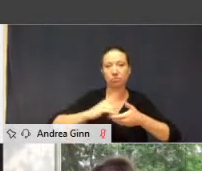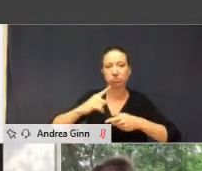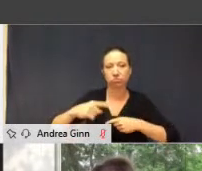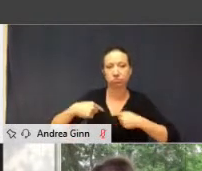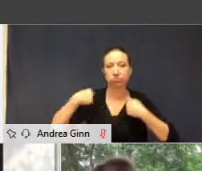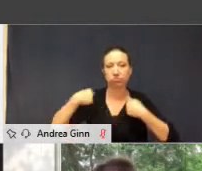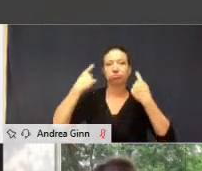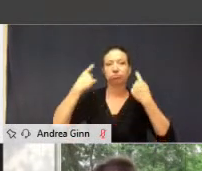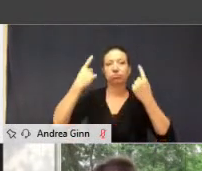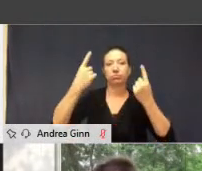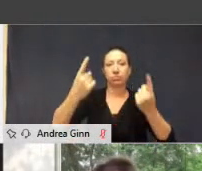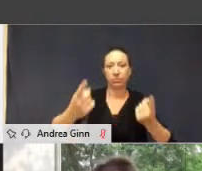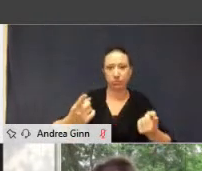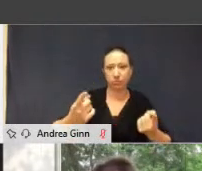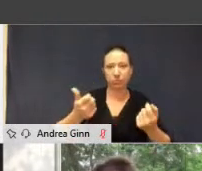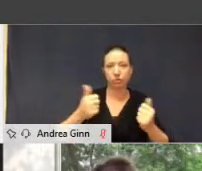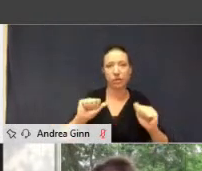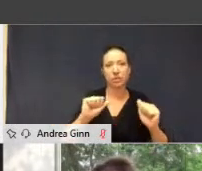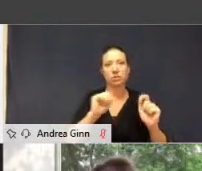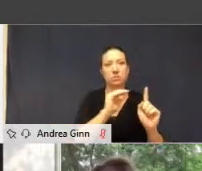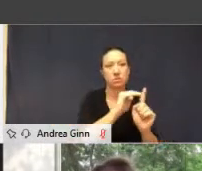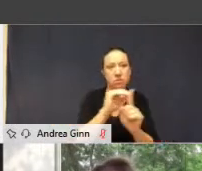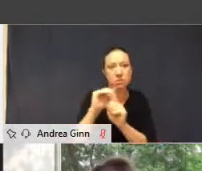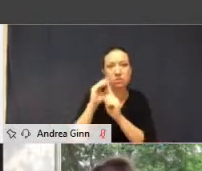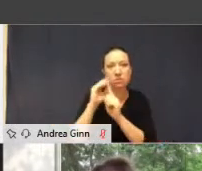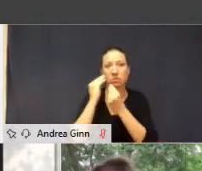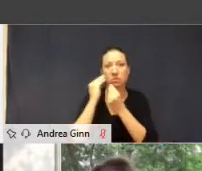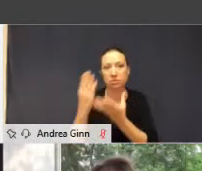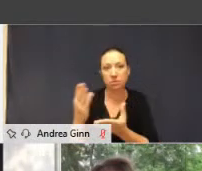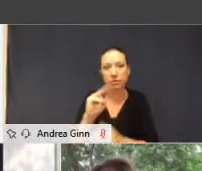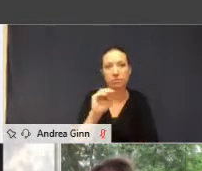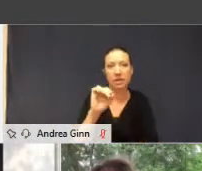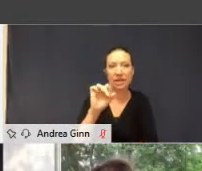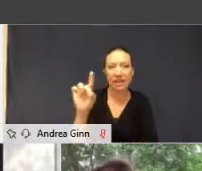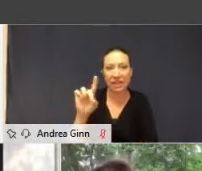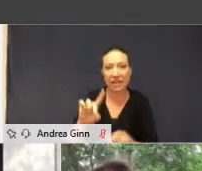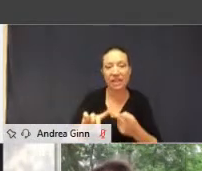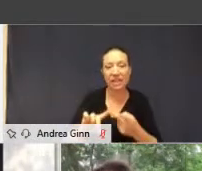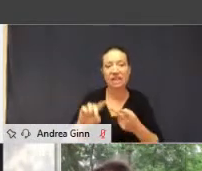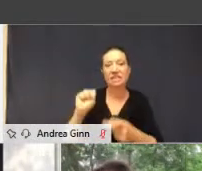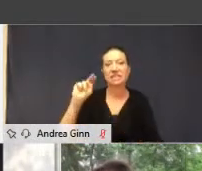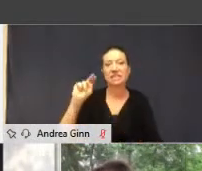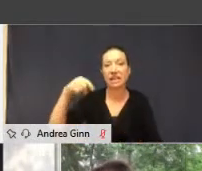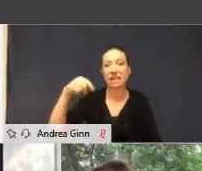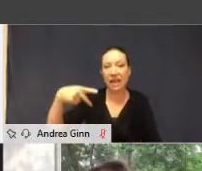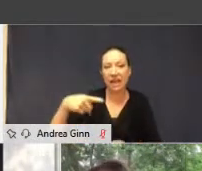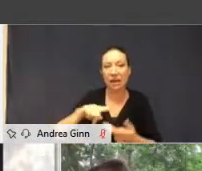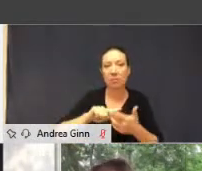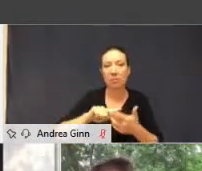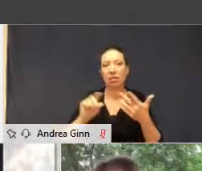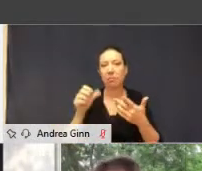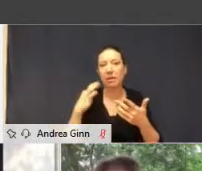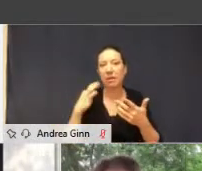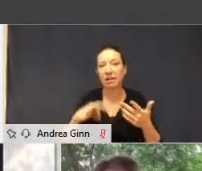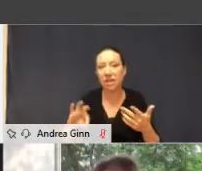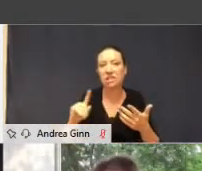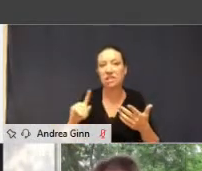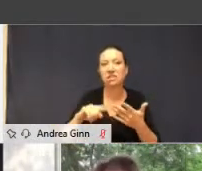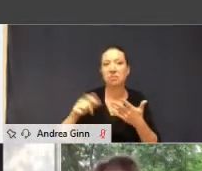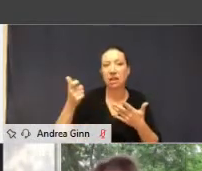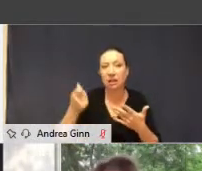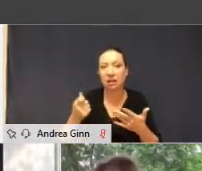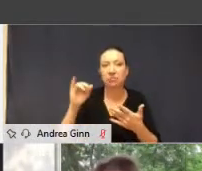entire pandemic and getting the word out about Medicaid and SNAP and other benefits. And this would be a good one that would help New Mexicans